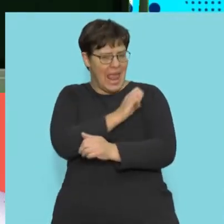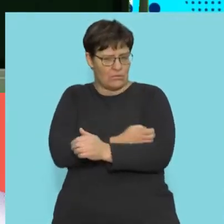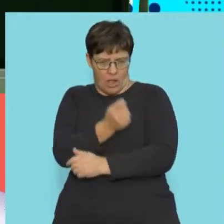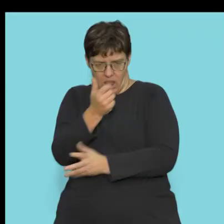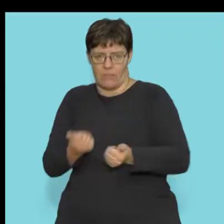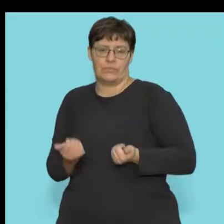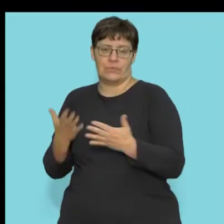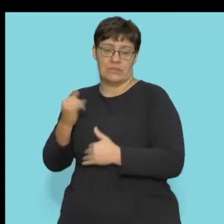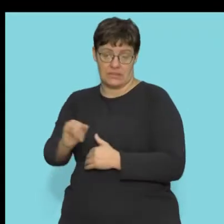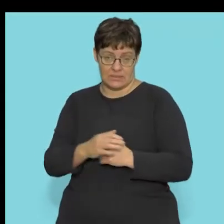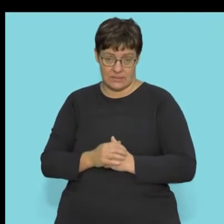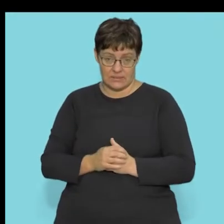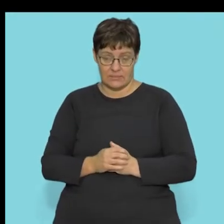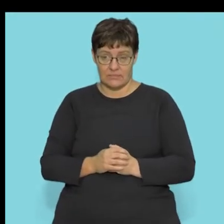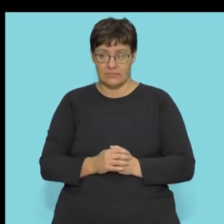was produced.